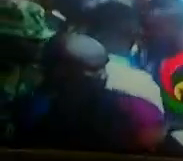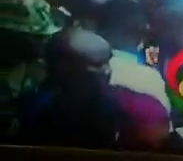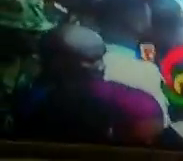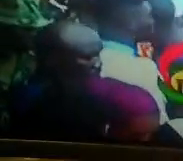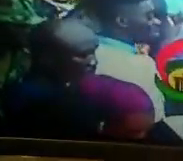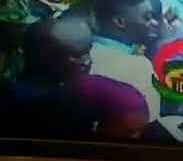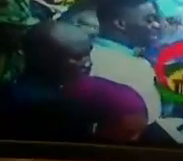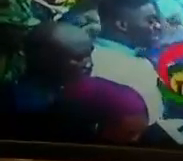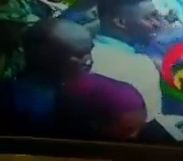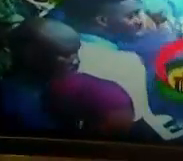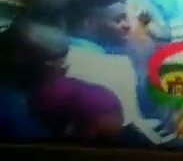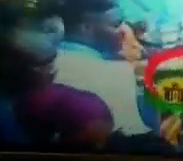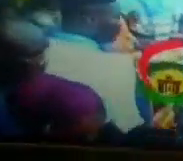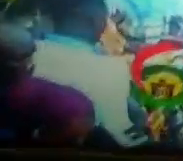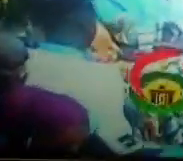Binalo.